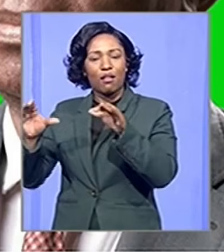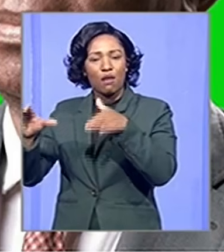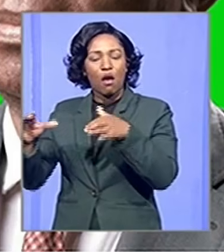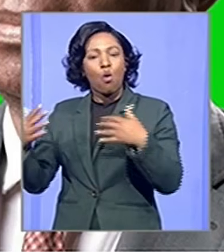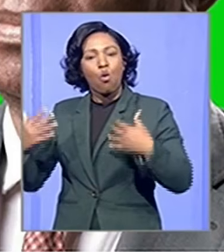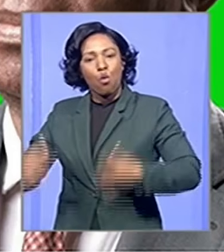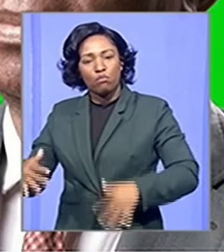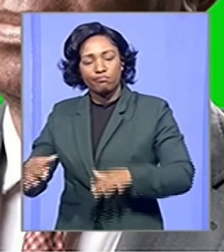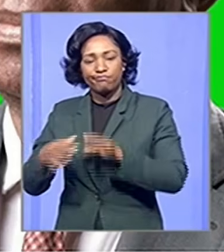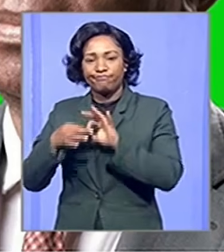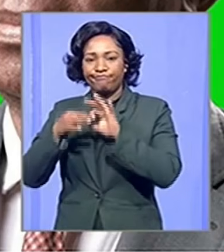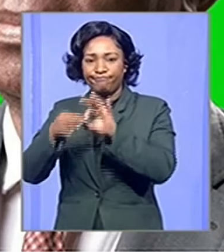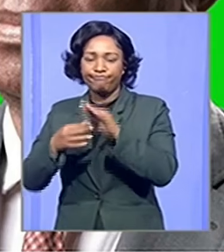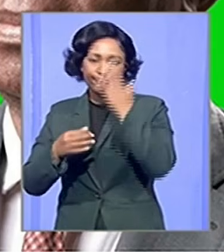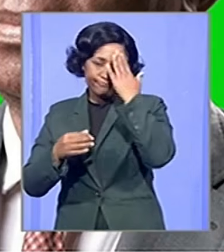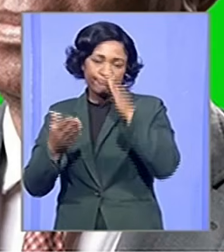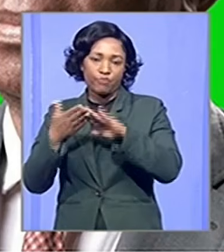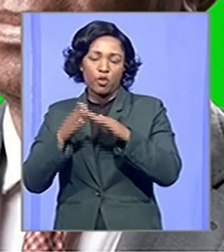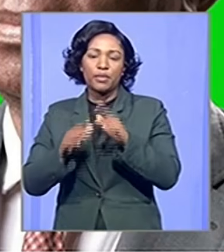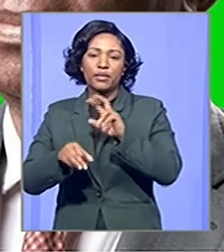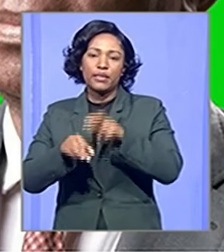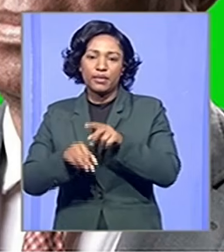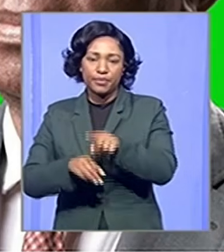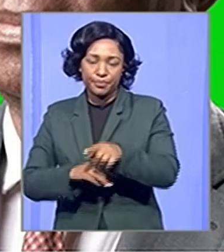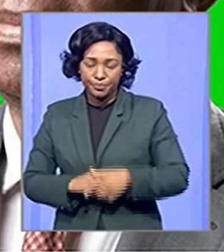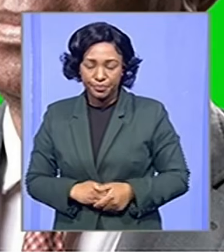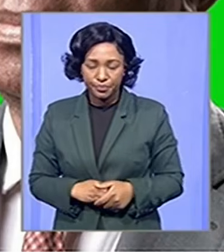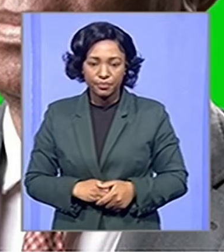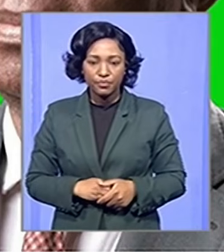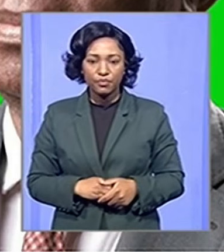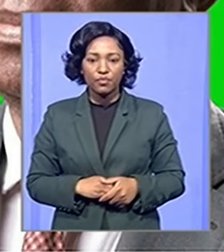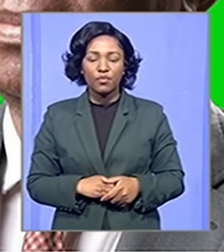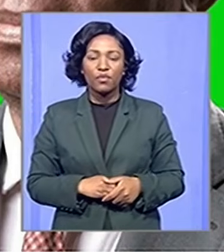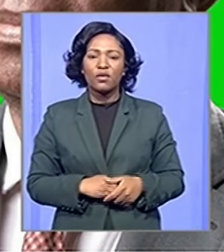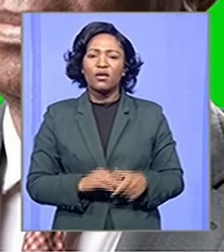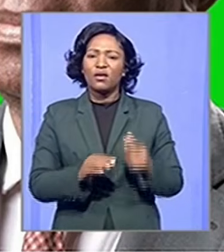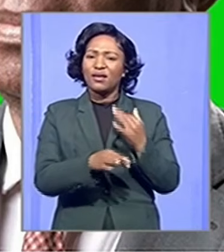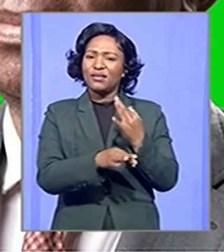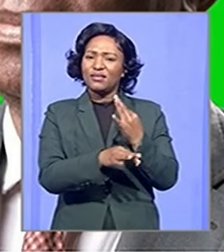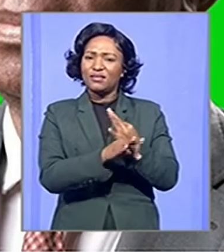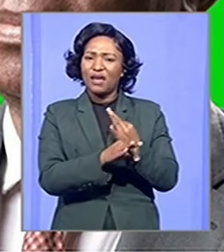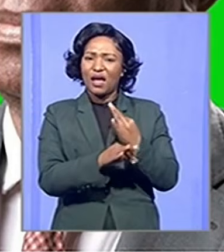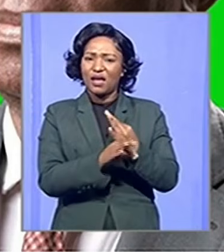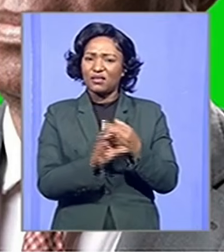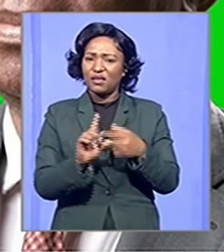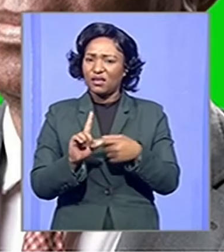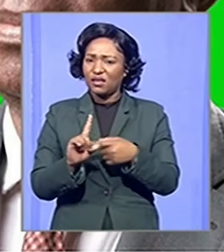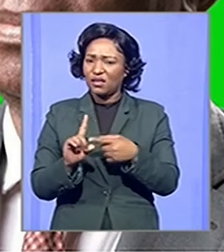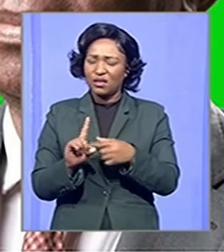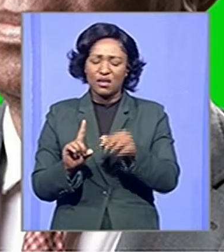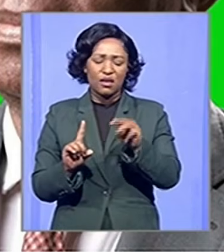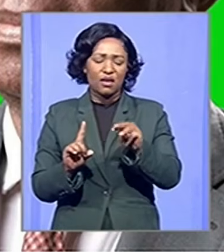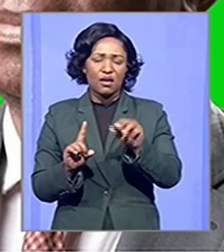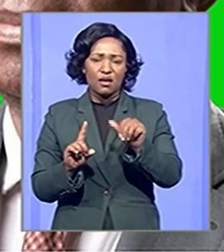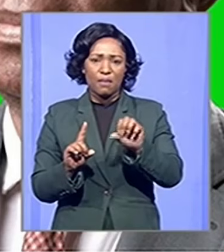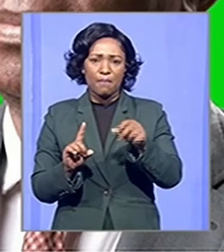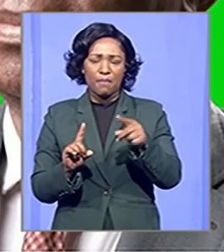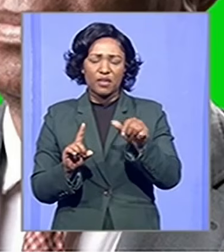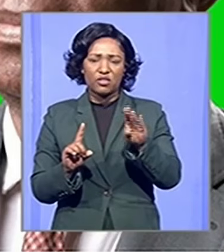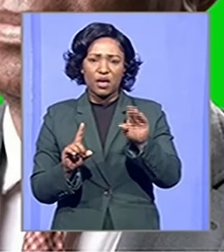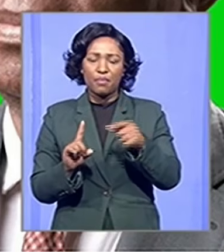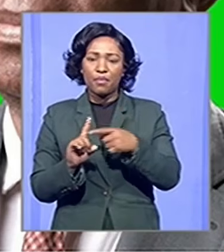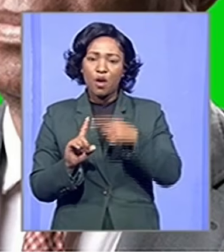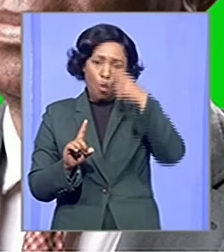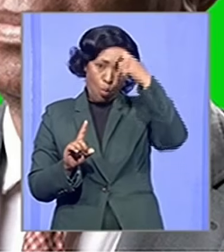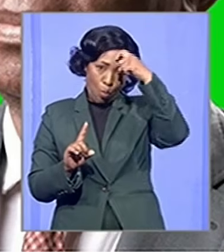go itse gore baagi ba batla eng. Ntate Norman Mashaba, mogolo pelopedi, a wise man changes his